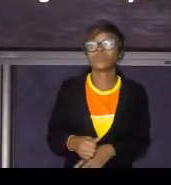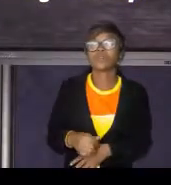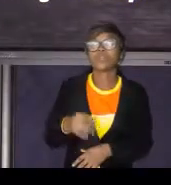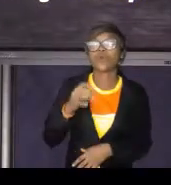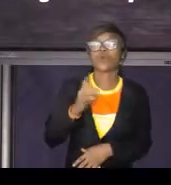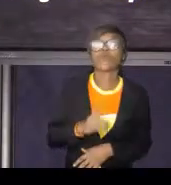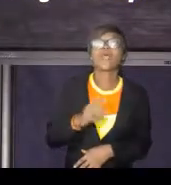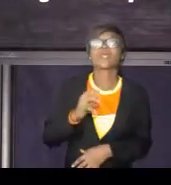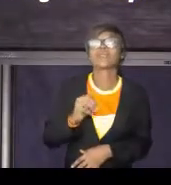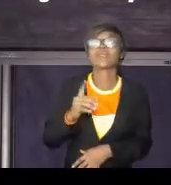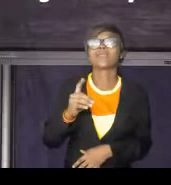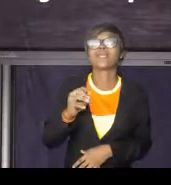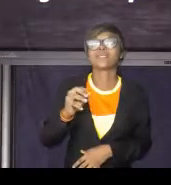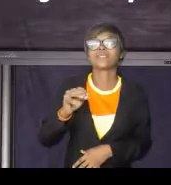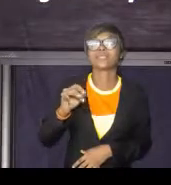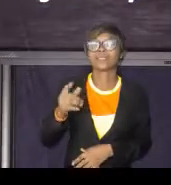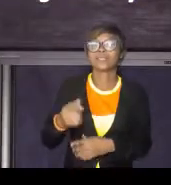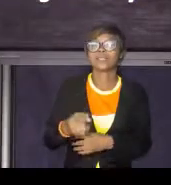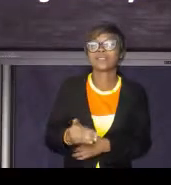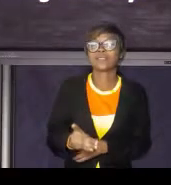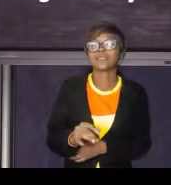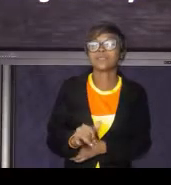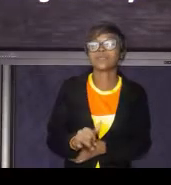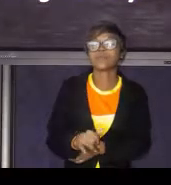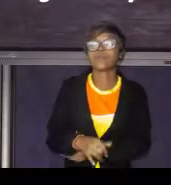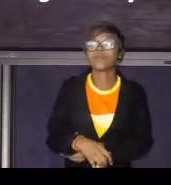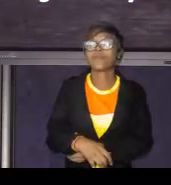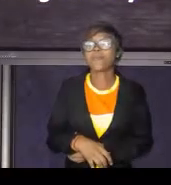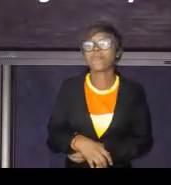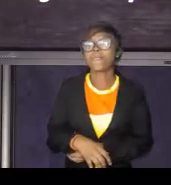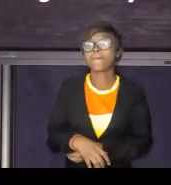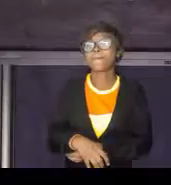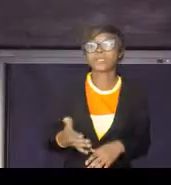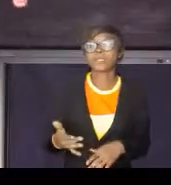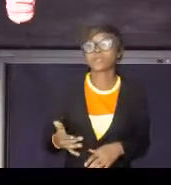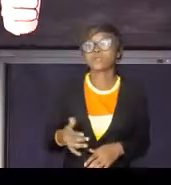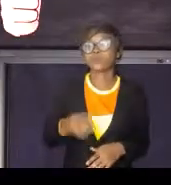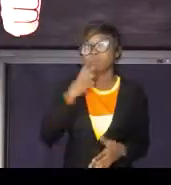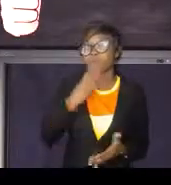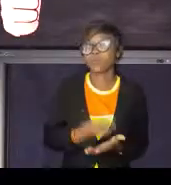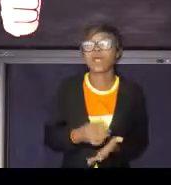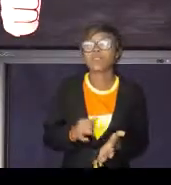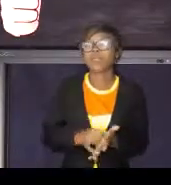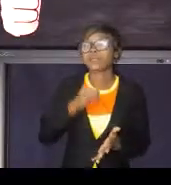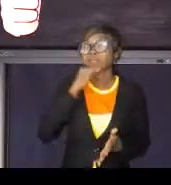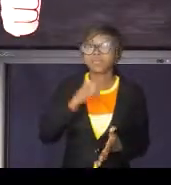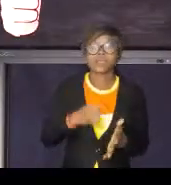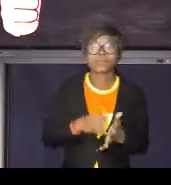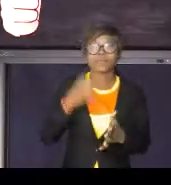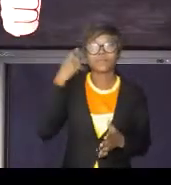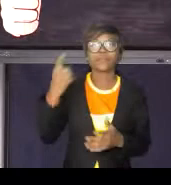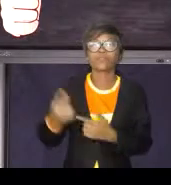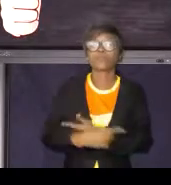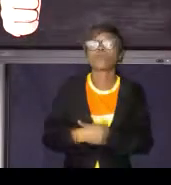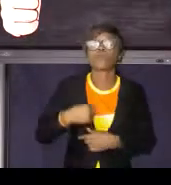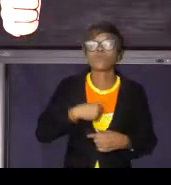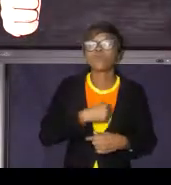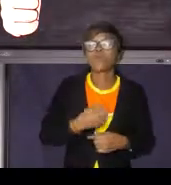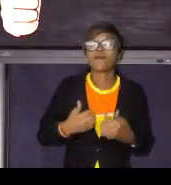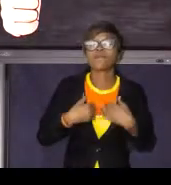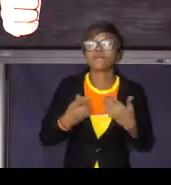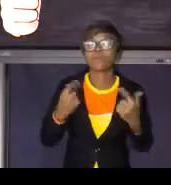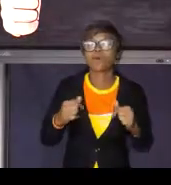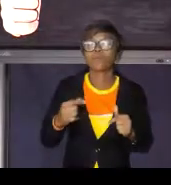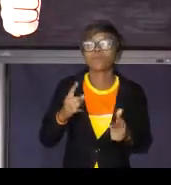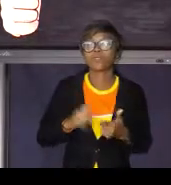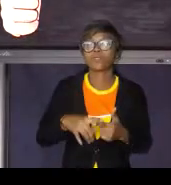Don't say Wednesday. It is Wednesday. And that's it for today. We